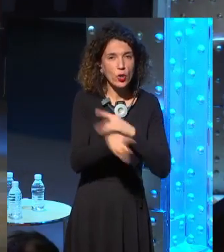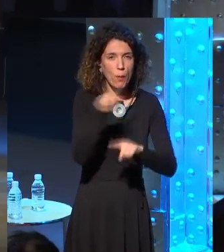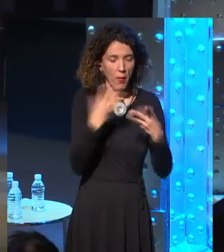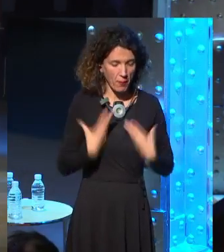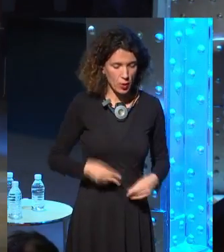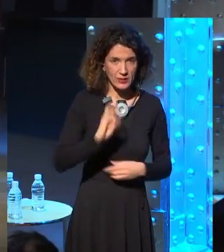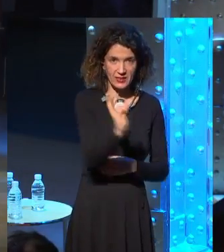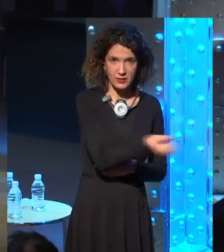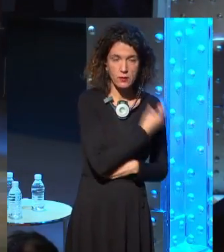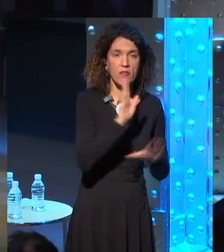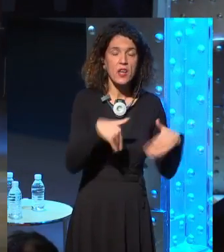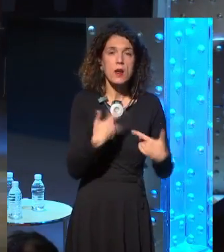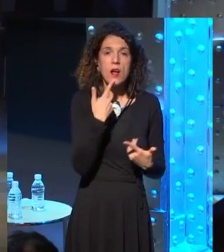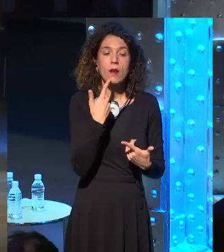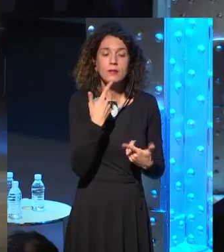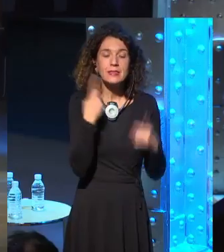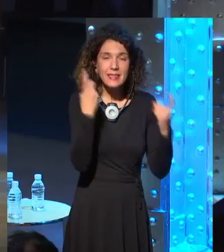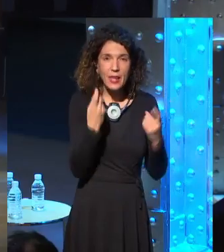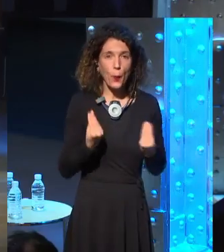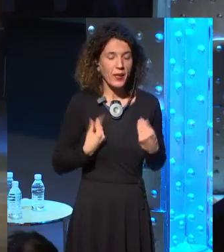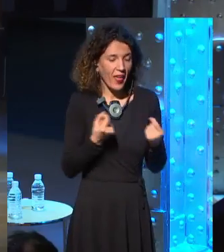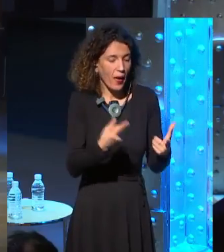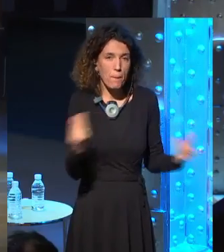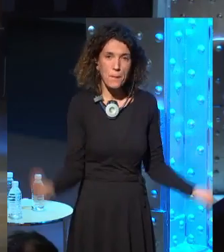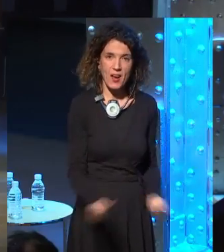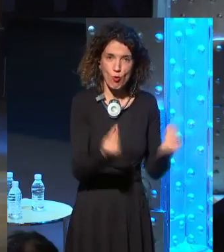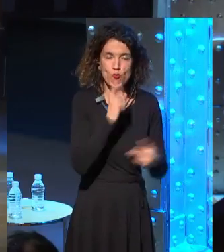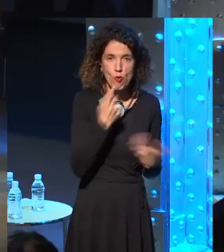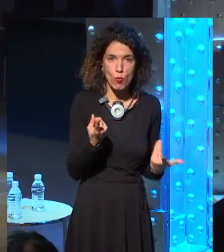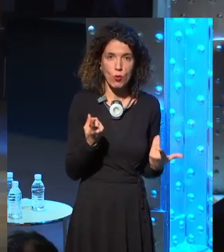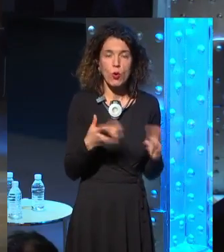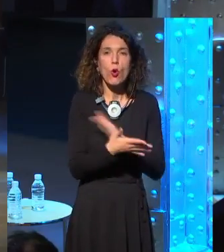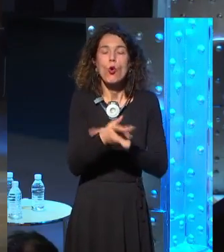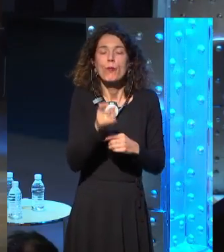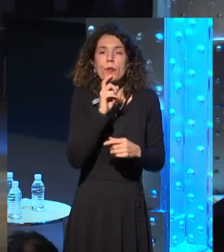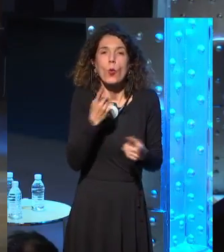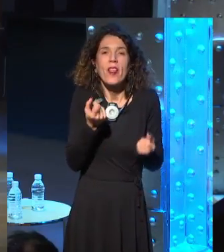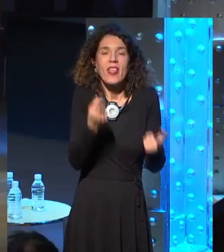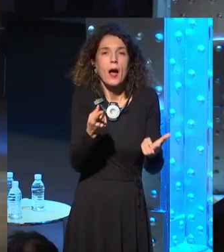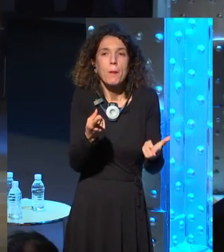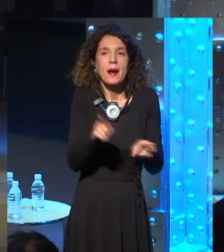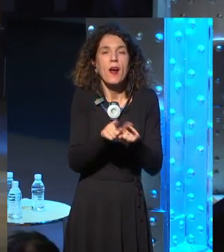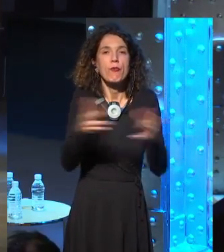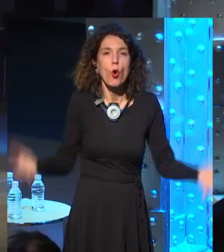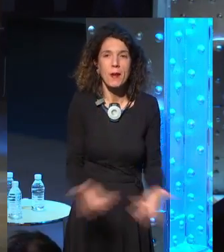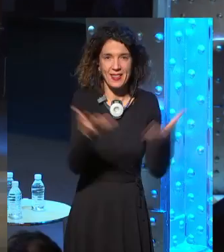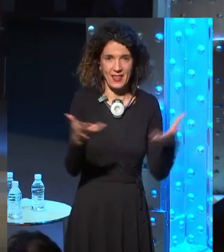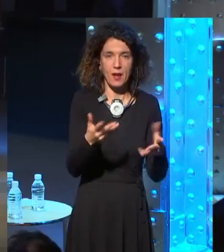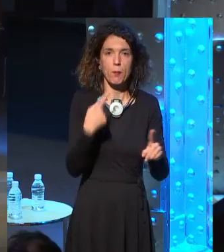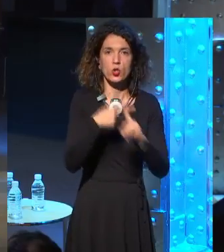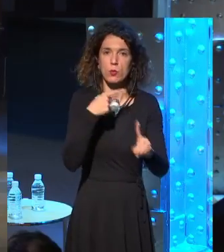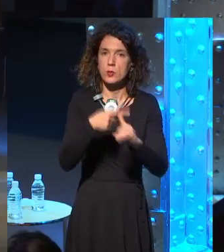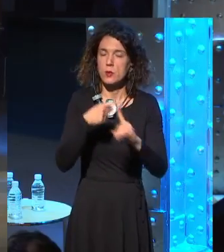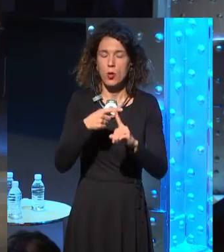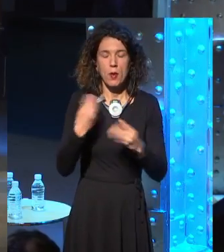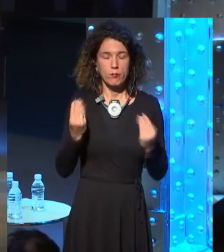we create better lives. Who are thriving the most? How can we contribute to good cycles for people to have good lives?